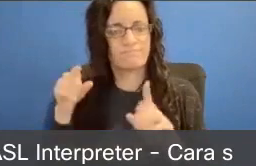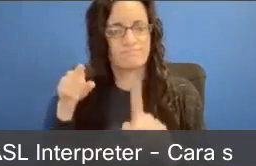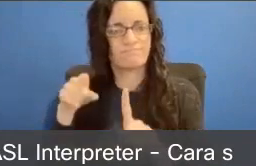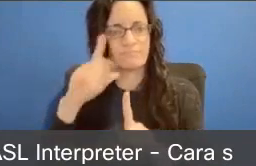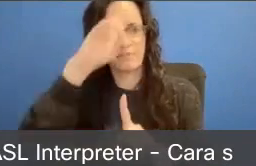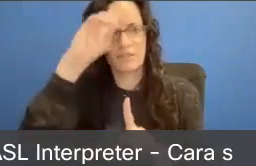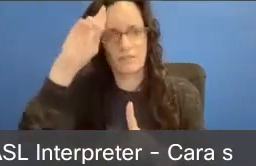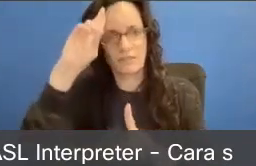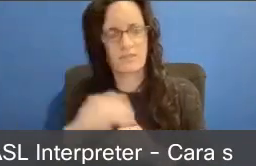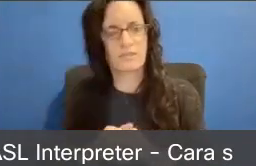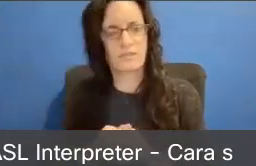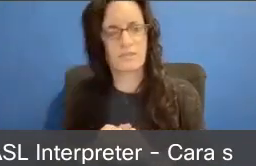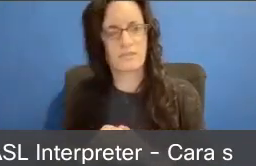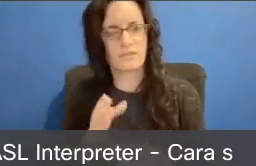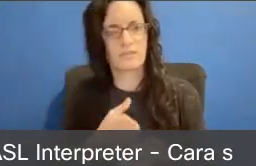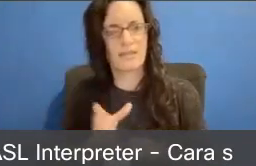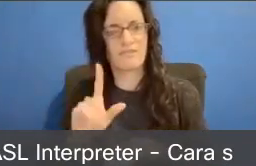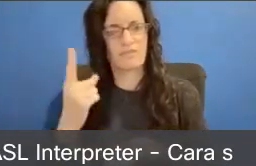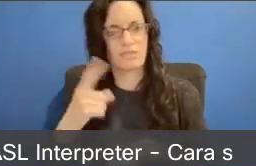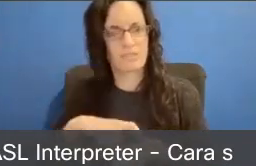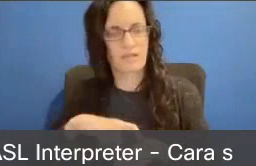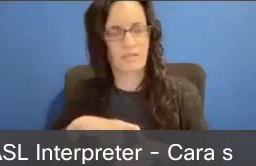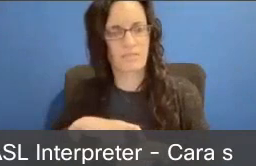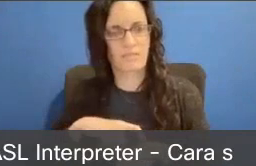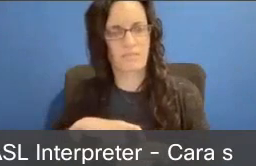After the first time, I got to the point where